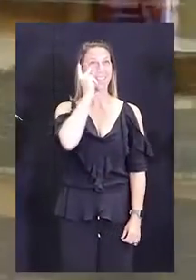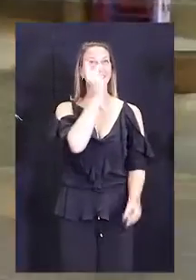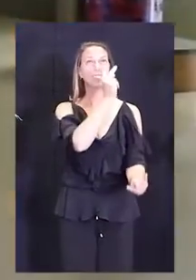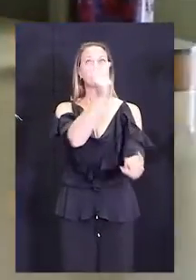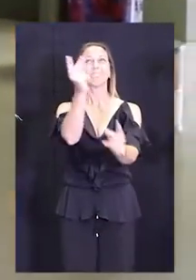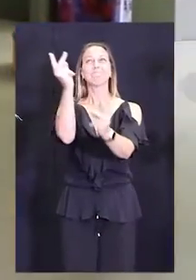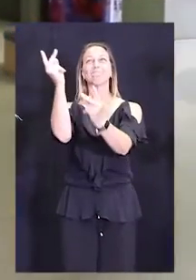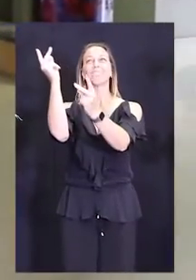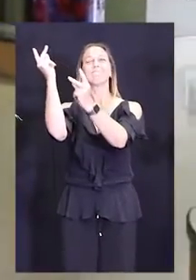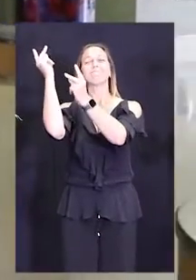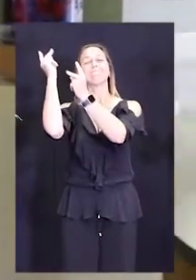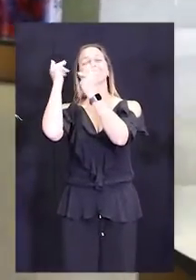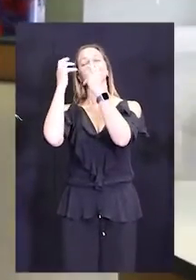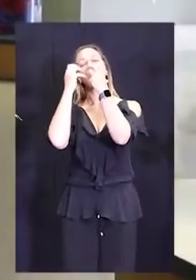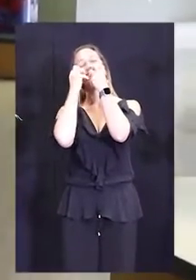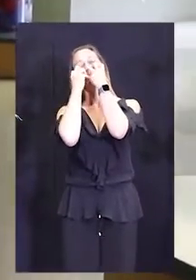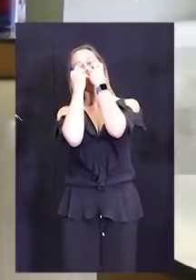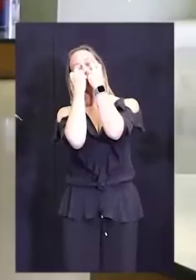Forever our